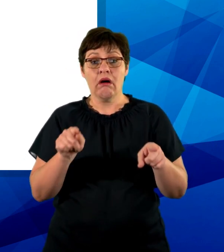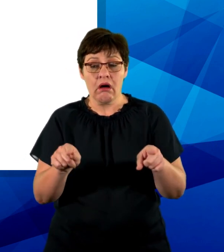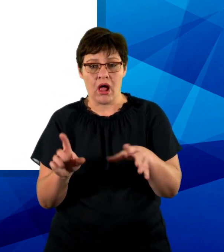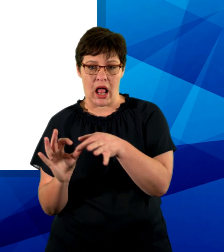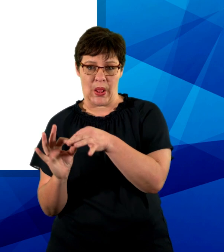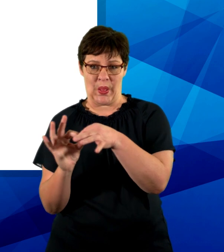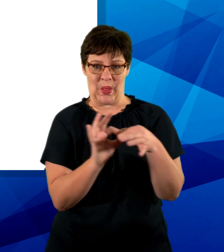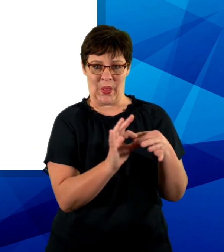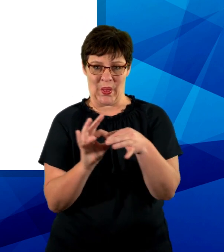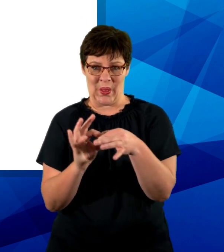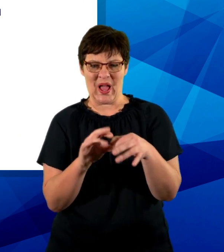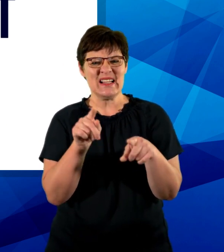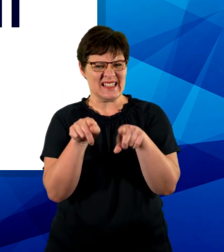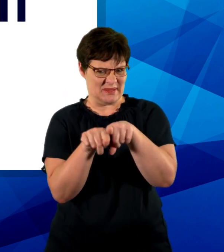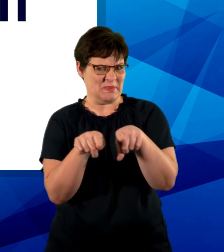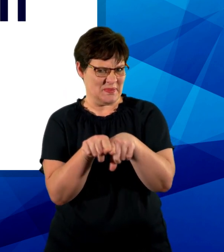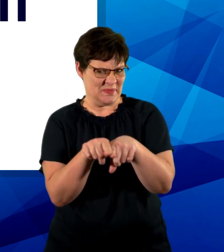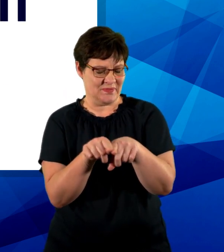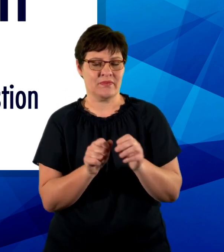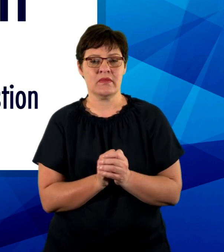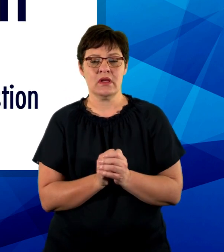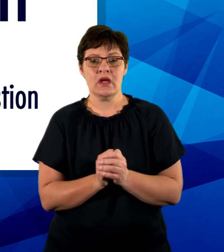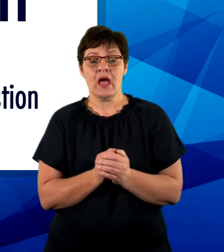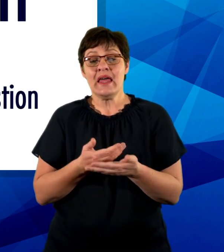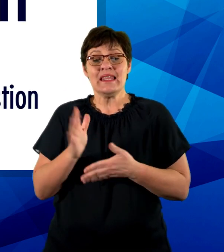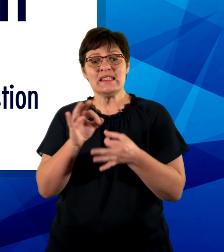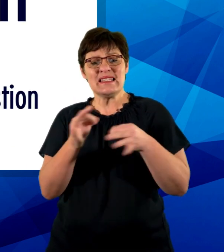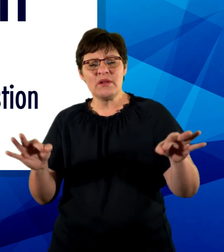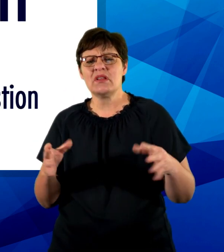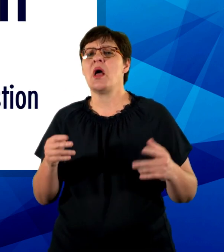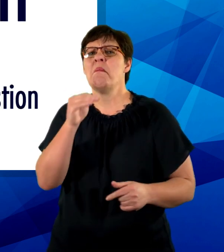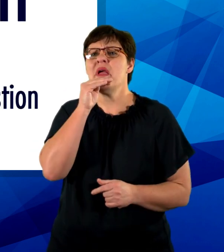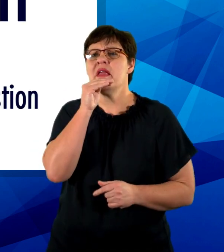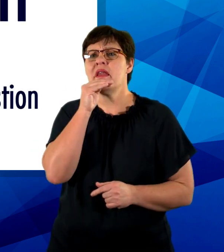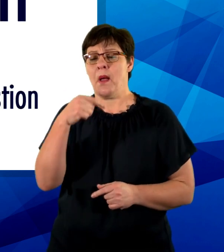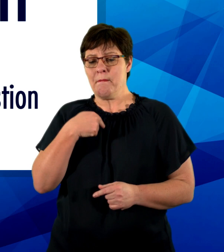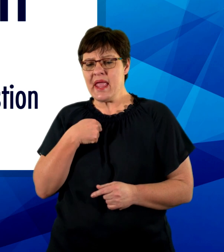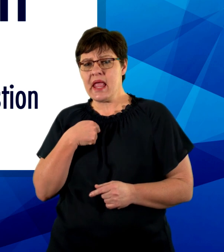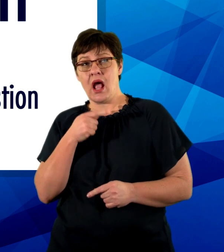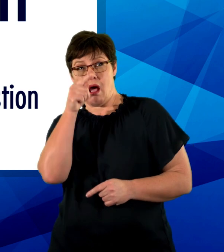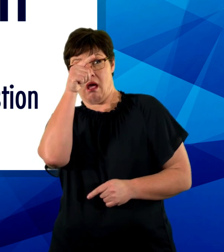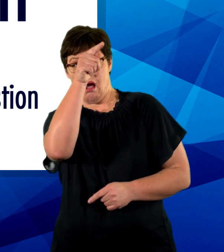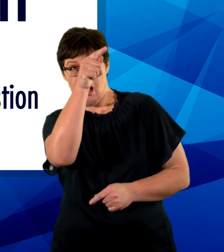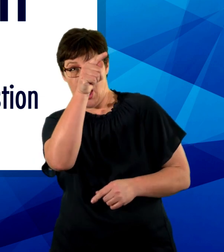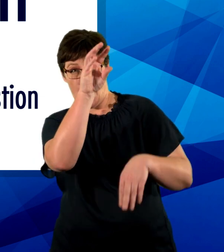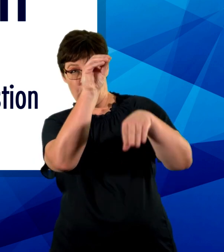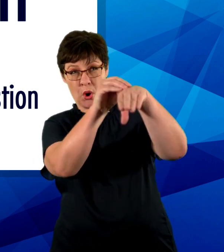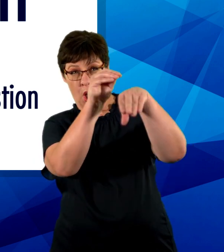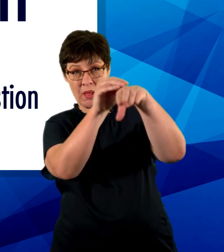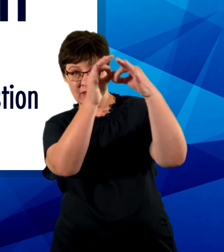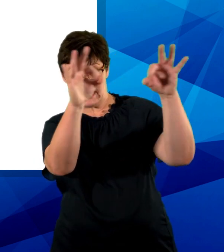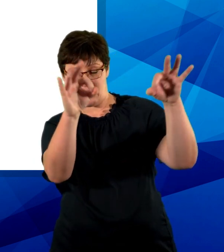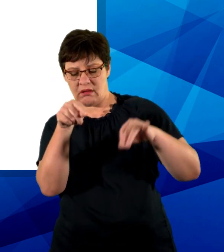closely related. The thesis statement can be described as your initial suggestion for a solution to the problem